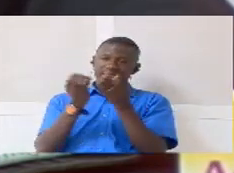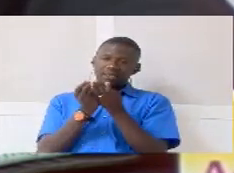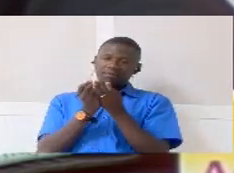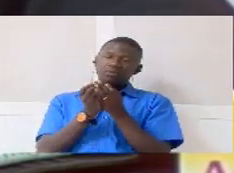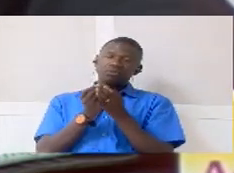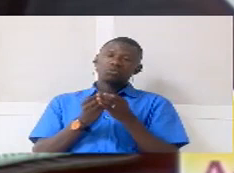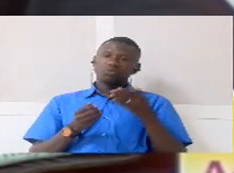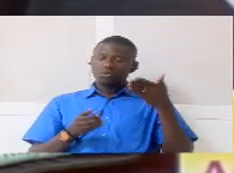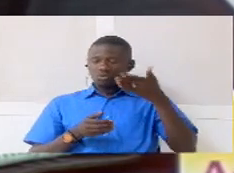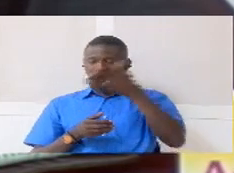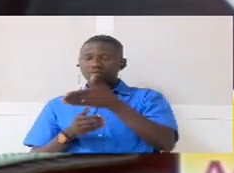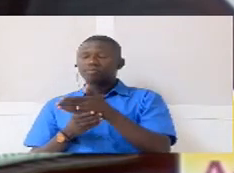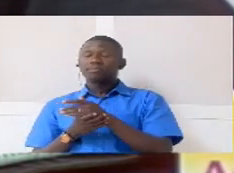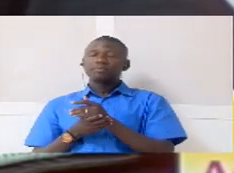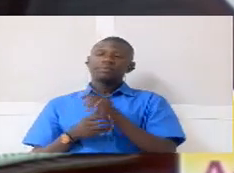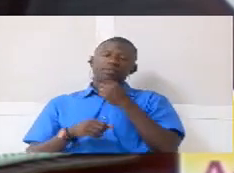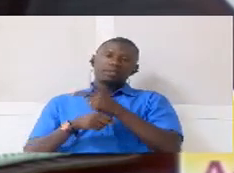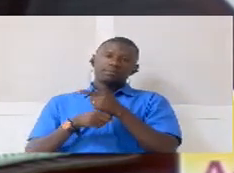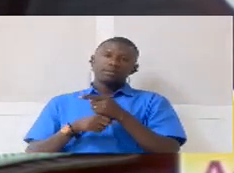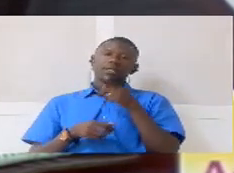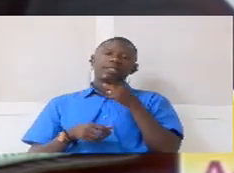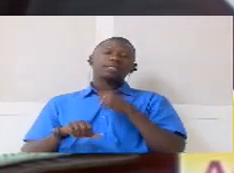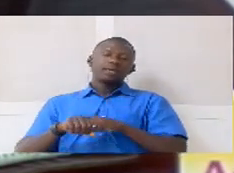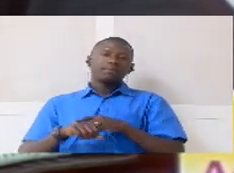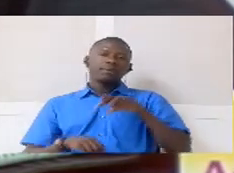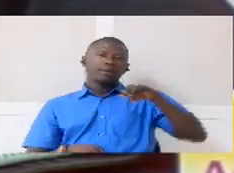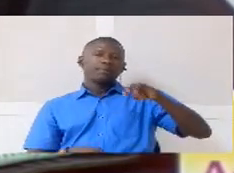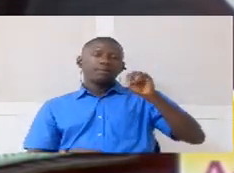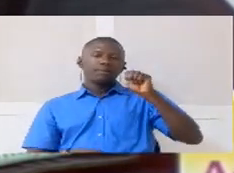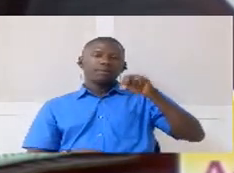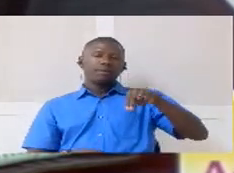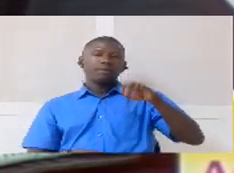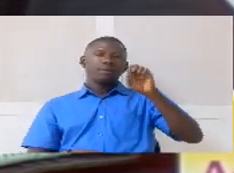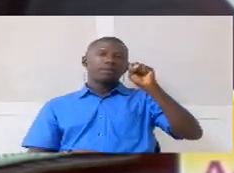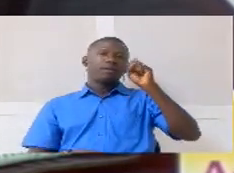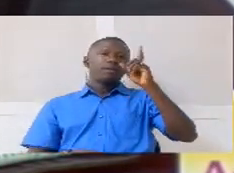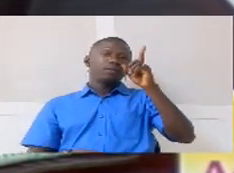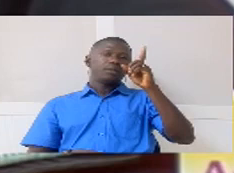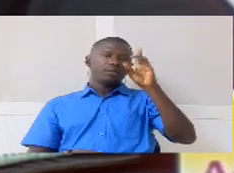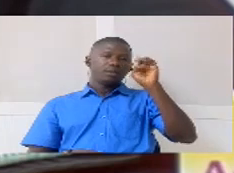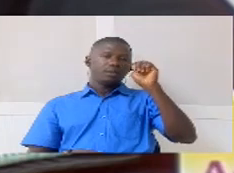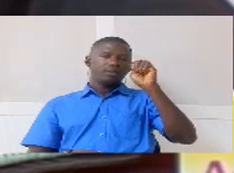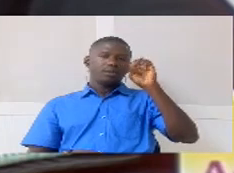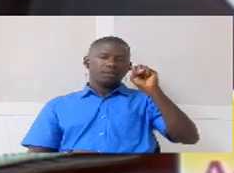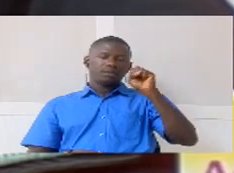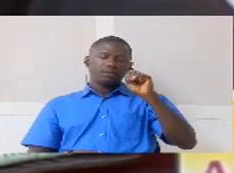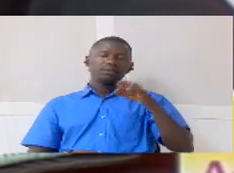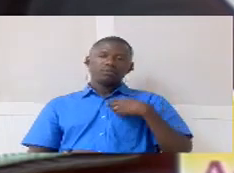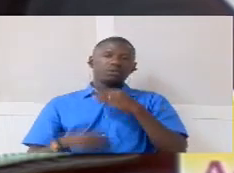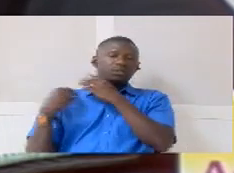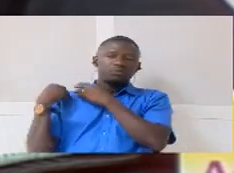was, at that time, special rapporteur on torture and summary